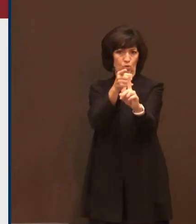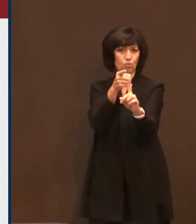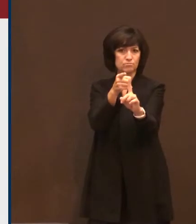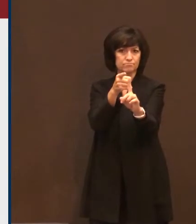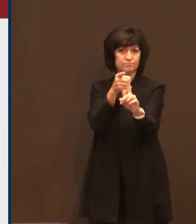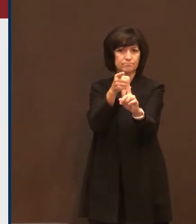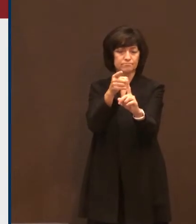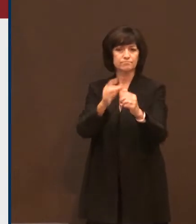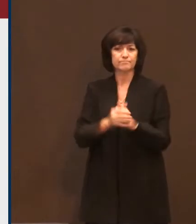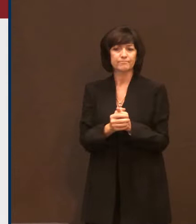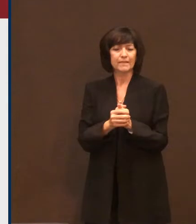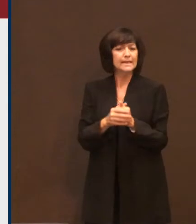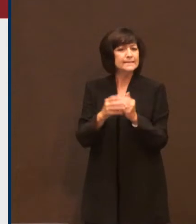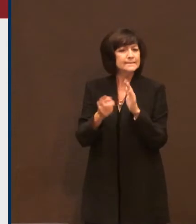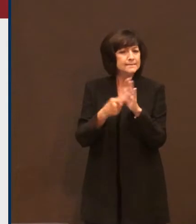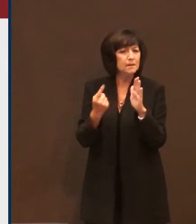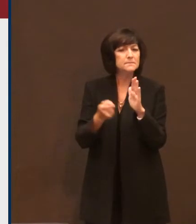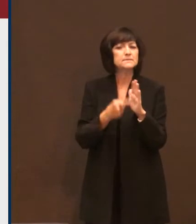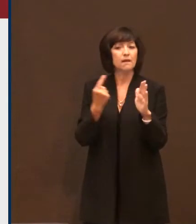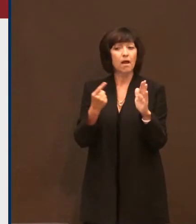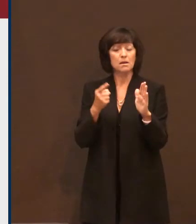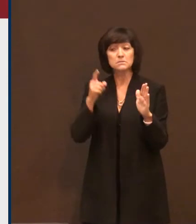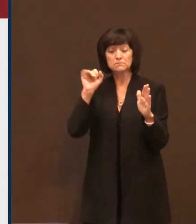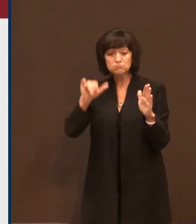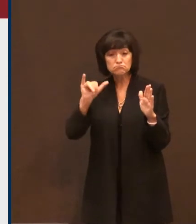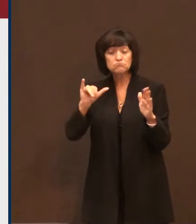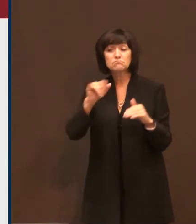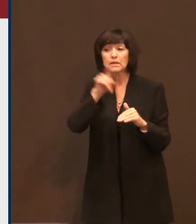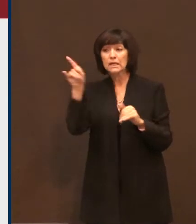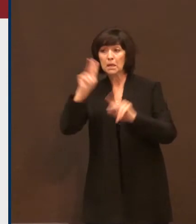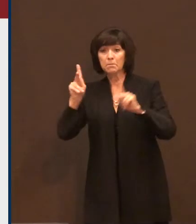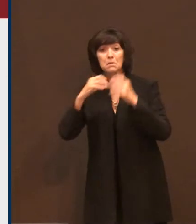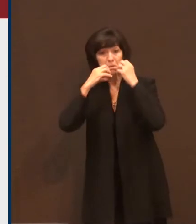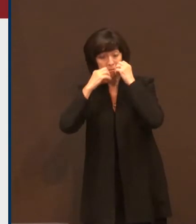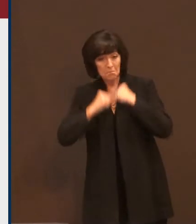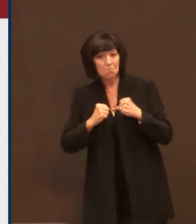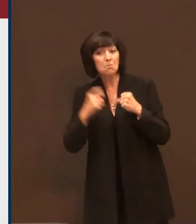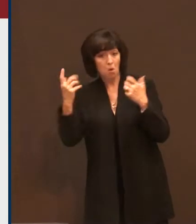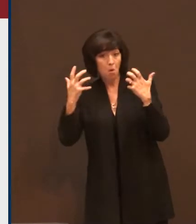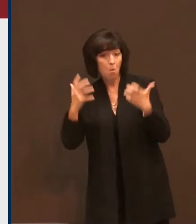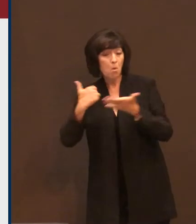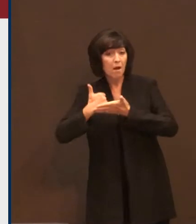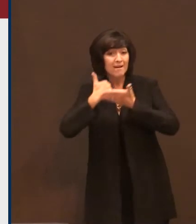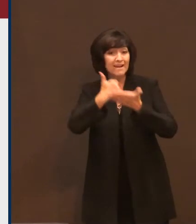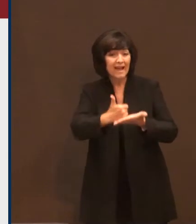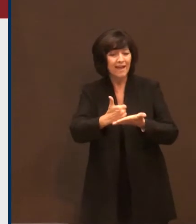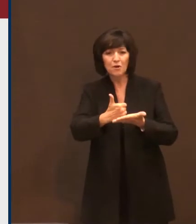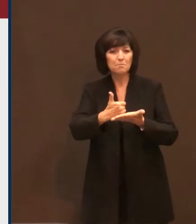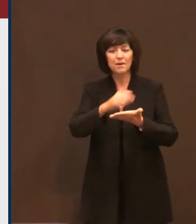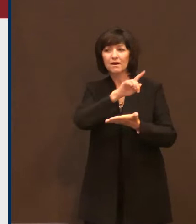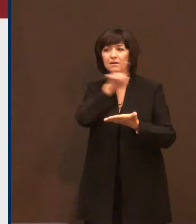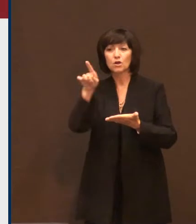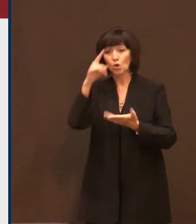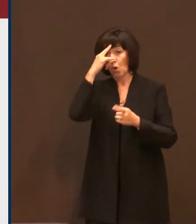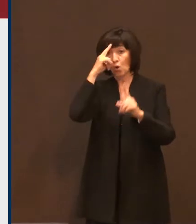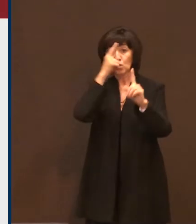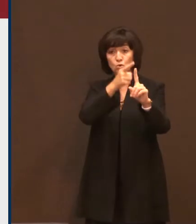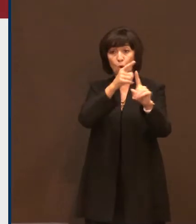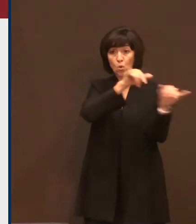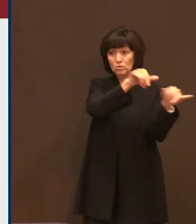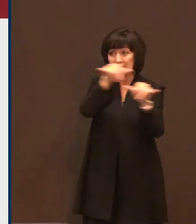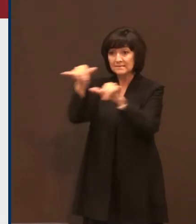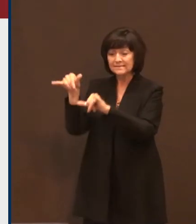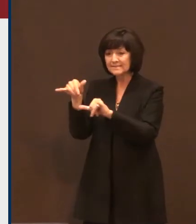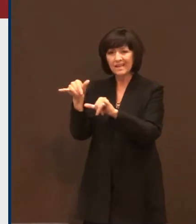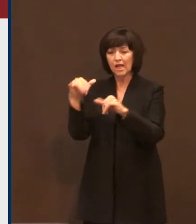not always aligned, and there's great opportunity to leverage investment. And all of this is to really focus on having a greater impact on